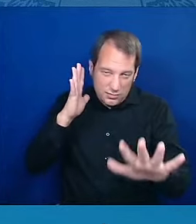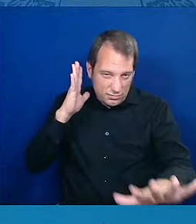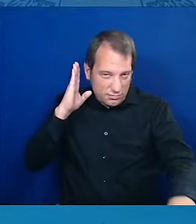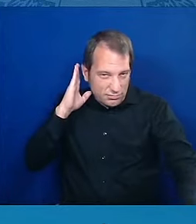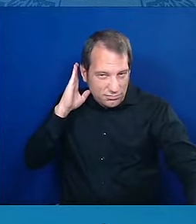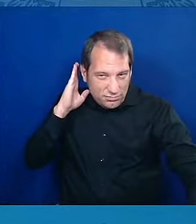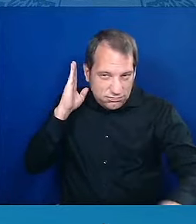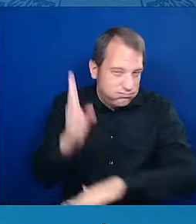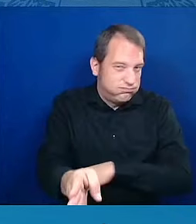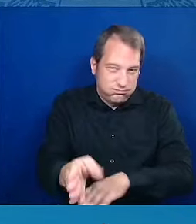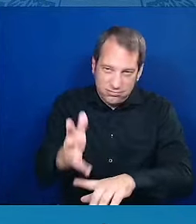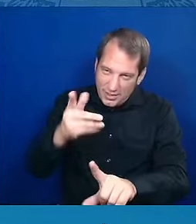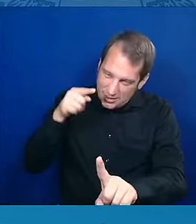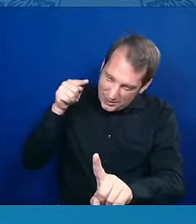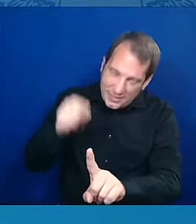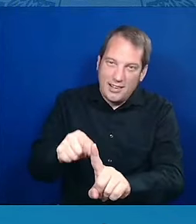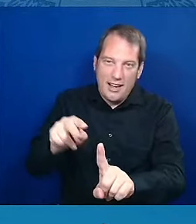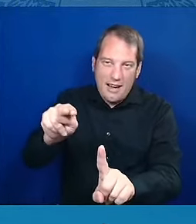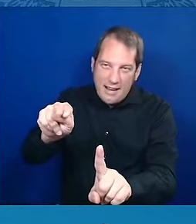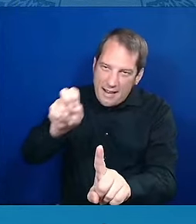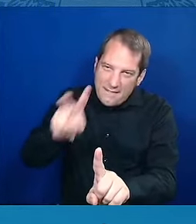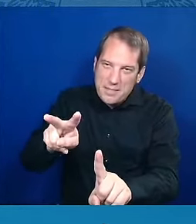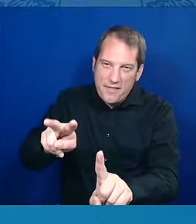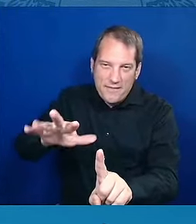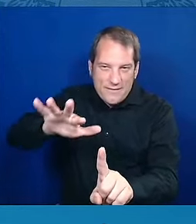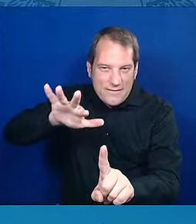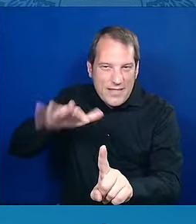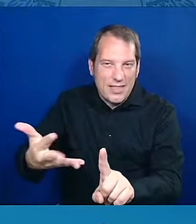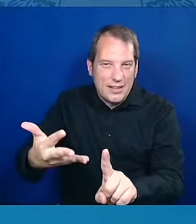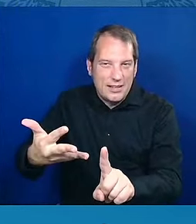shatter every record for voter turnout?